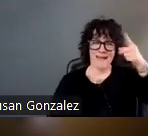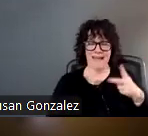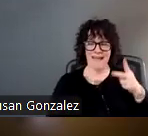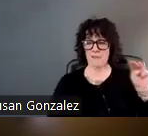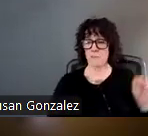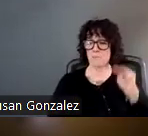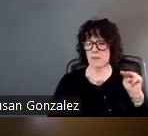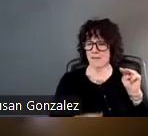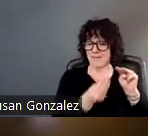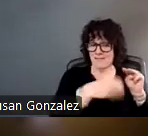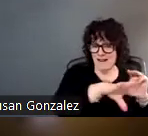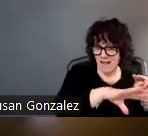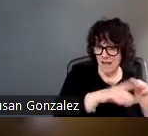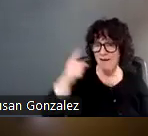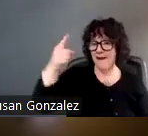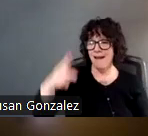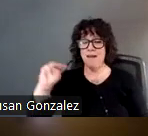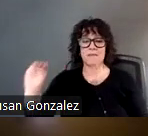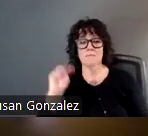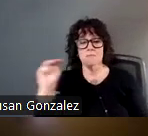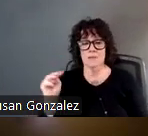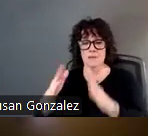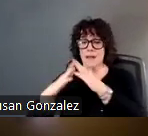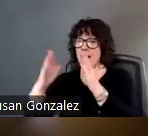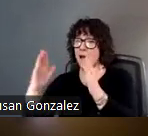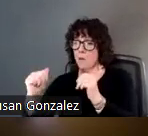only thing you would be assessed on is the land at